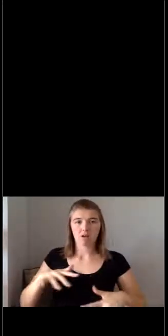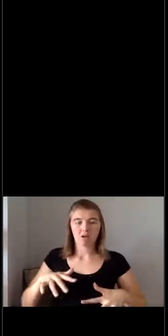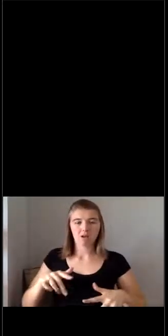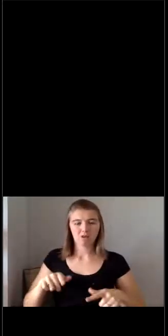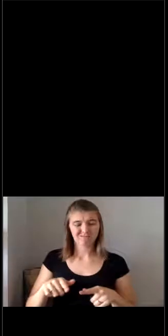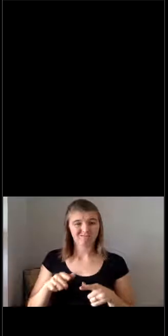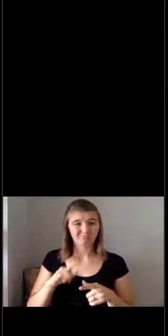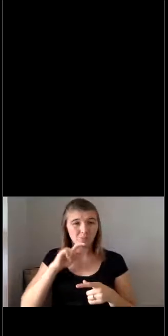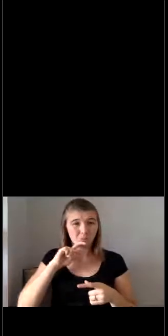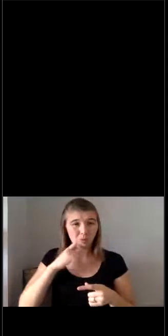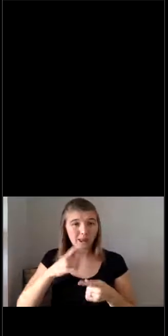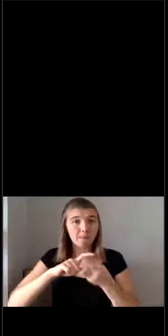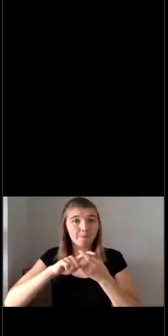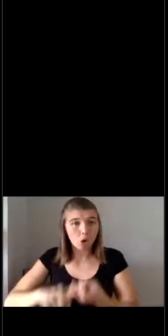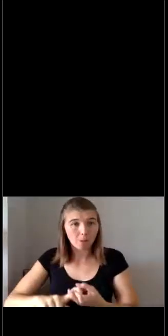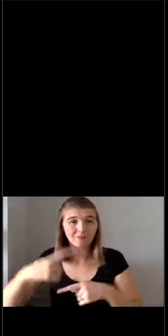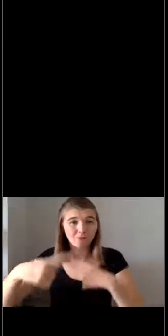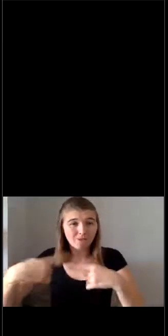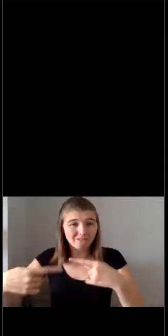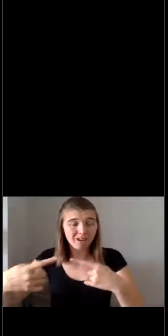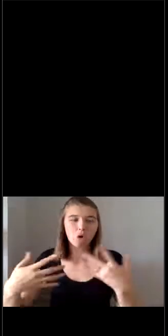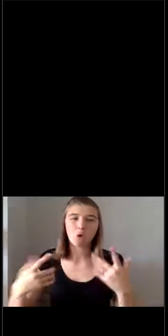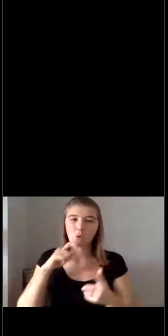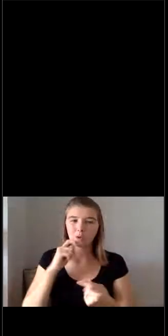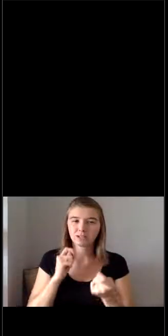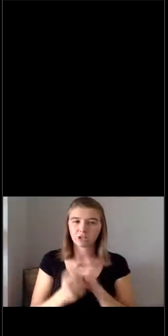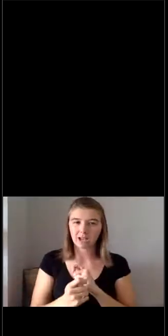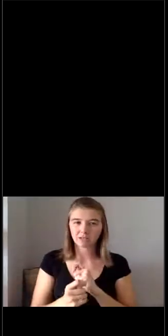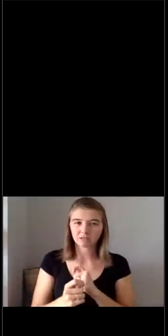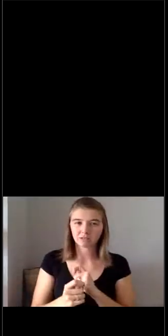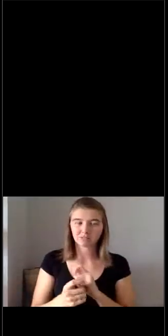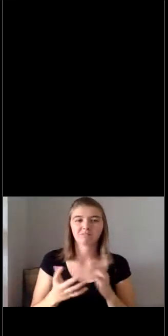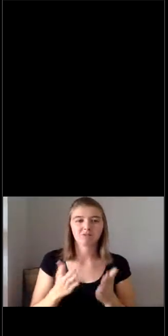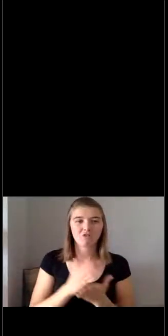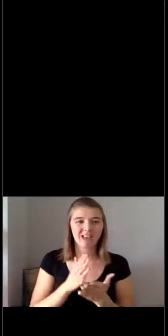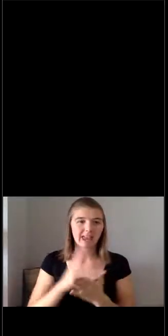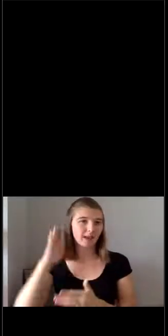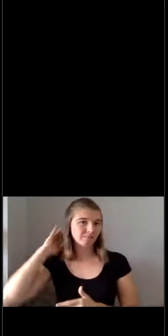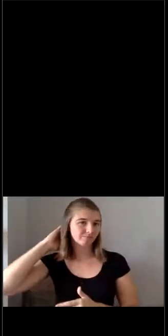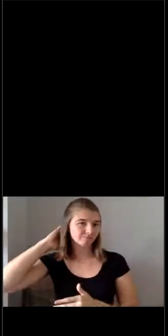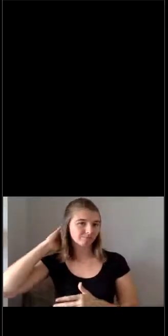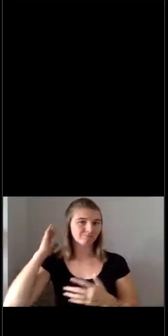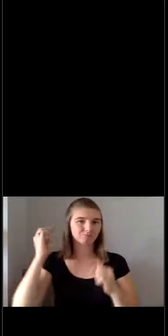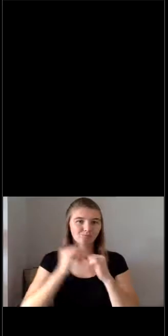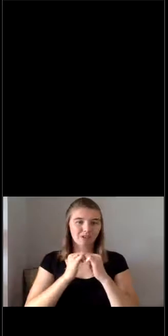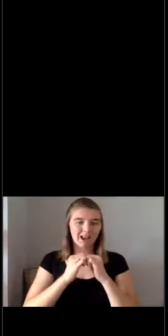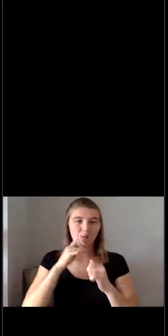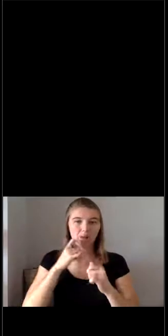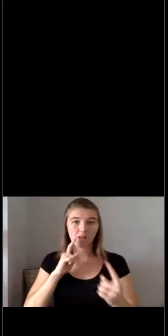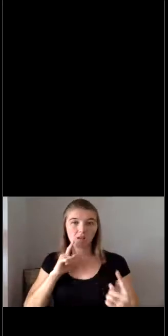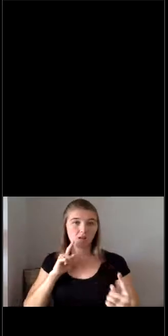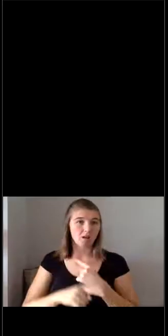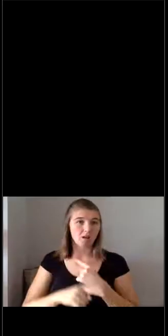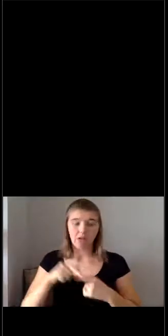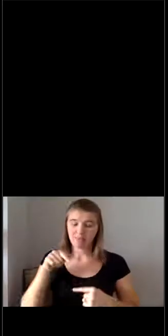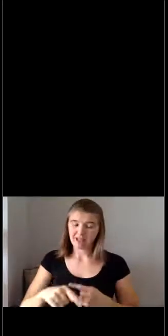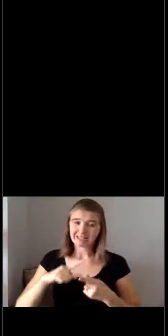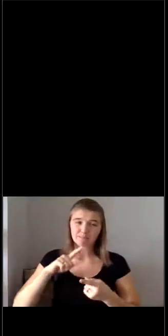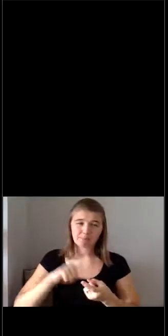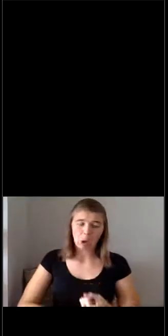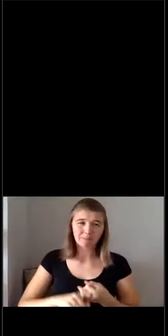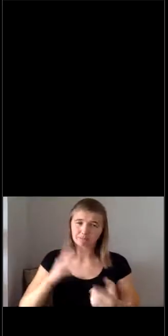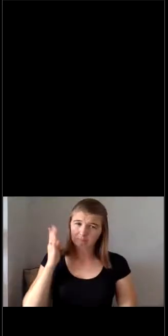because the chimp brain, that emotional brain, only interested in our survival, fight or flight brain, it will say immediately, this is permanent,